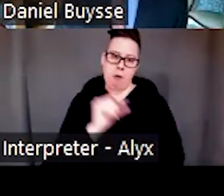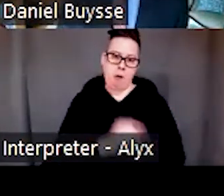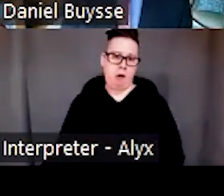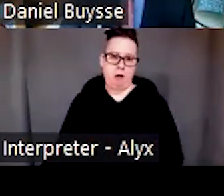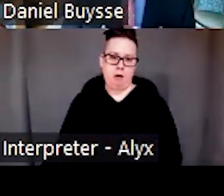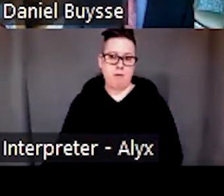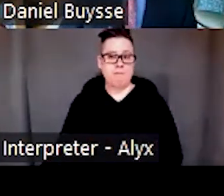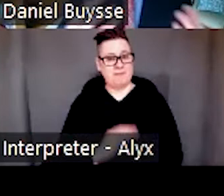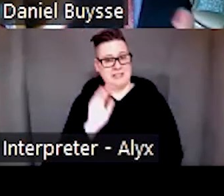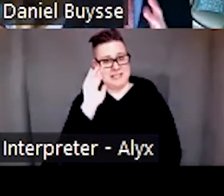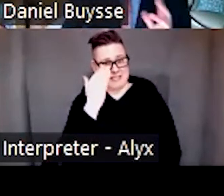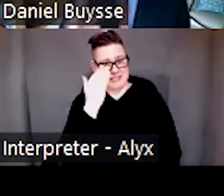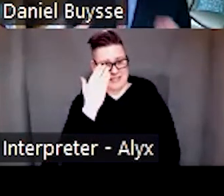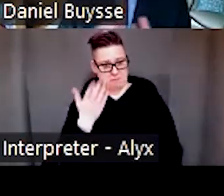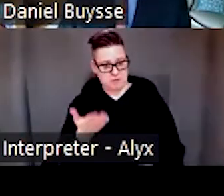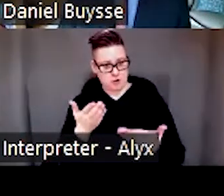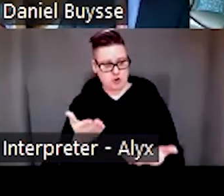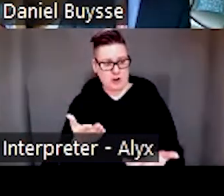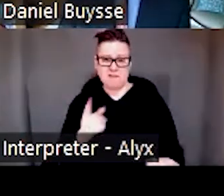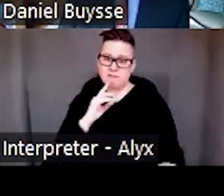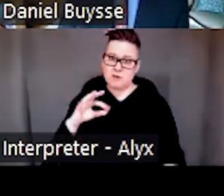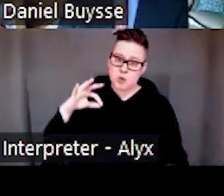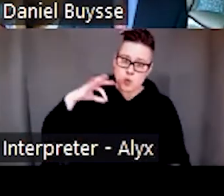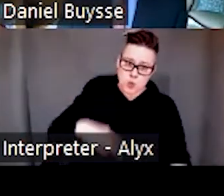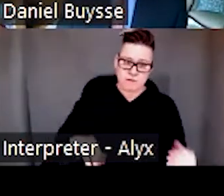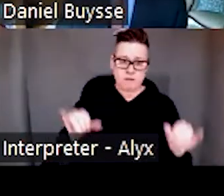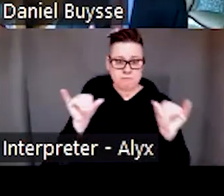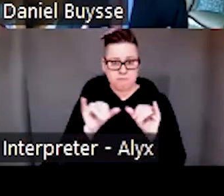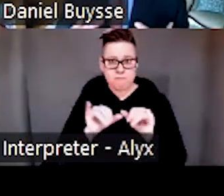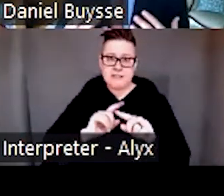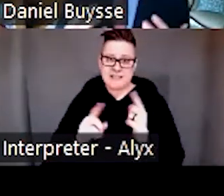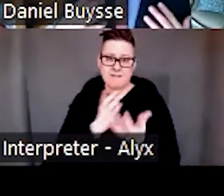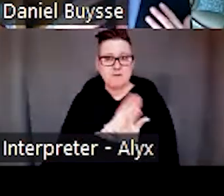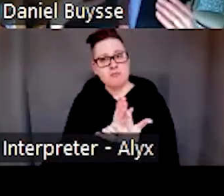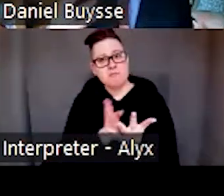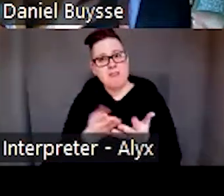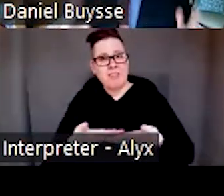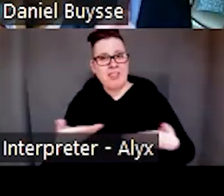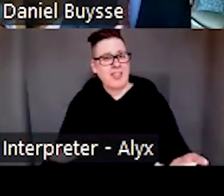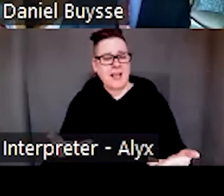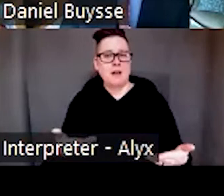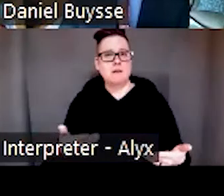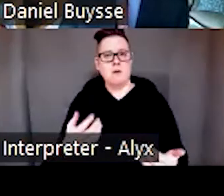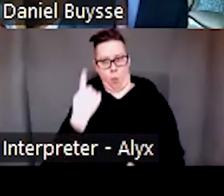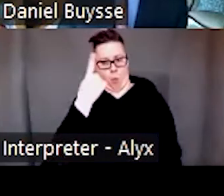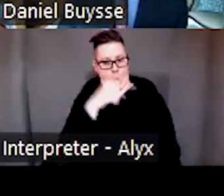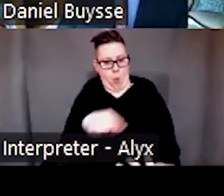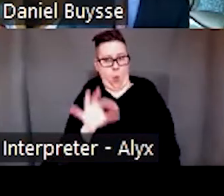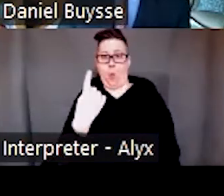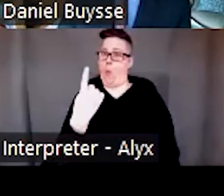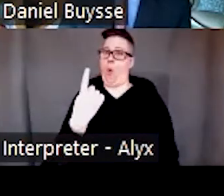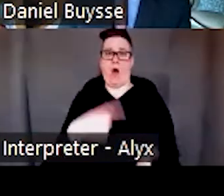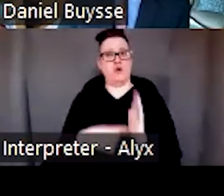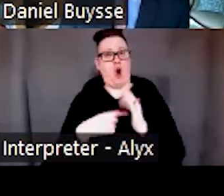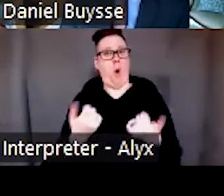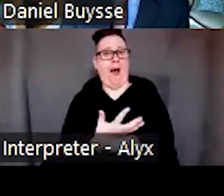it actually is useful to measure these different dimensions that probably no one dimension is going to tell us